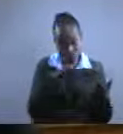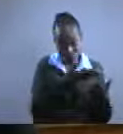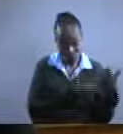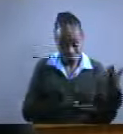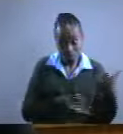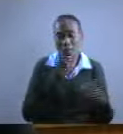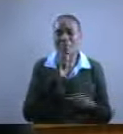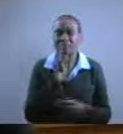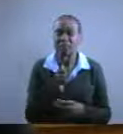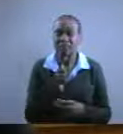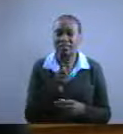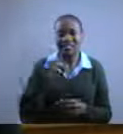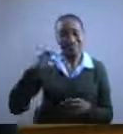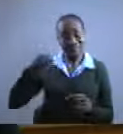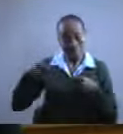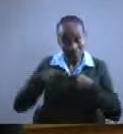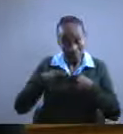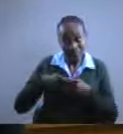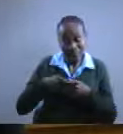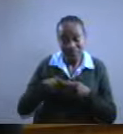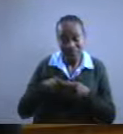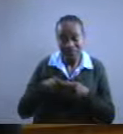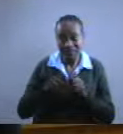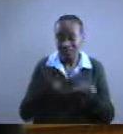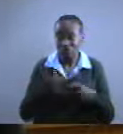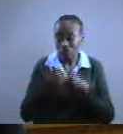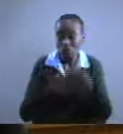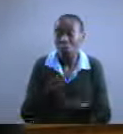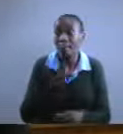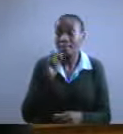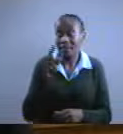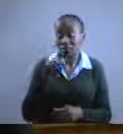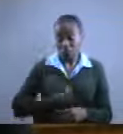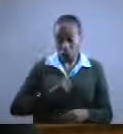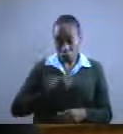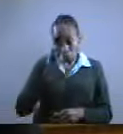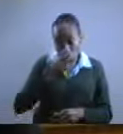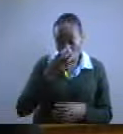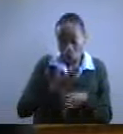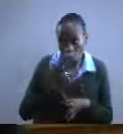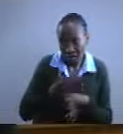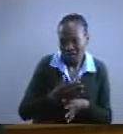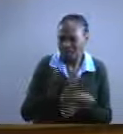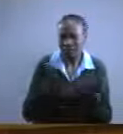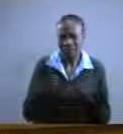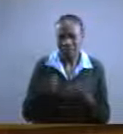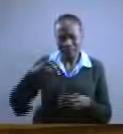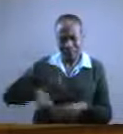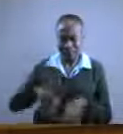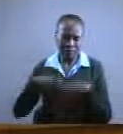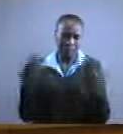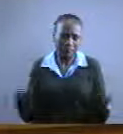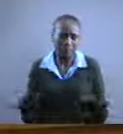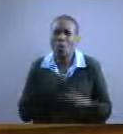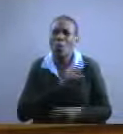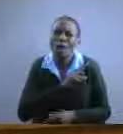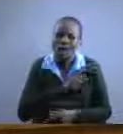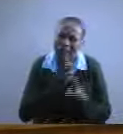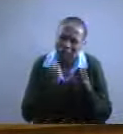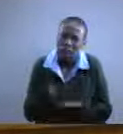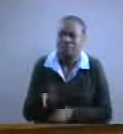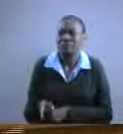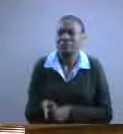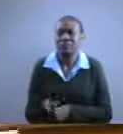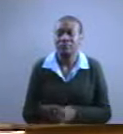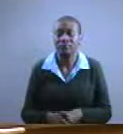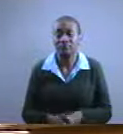of the subsidy and reduce the number of unemployed young people gaining vital work experience. Why would we want to do that? We proposed